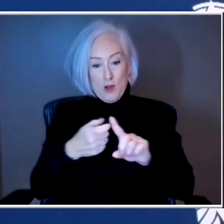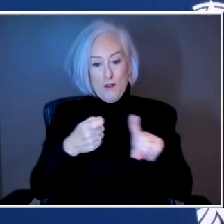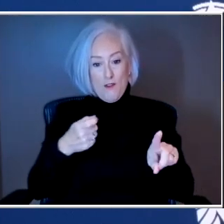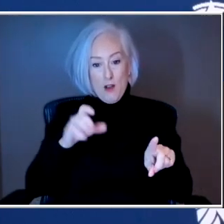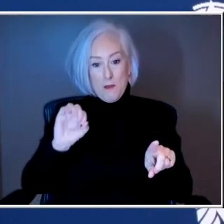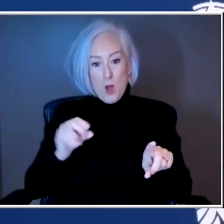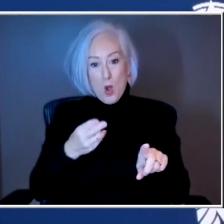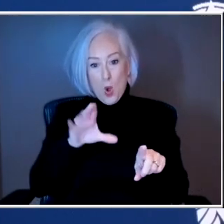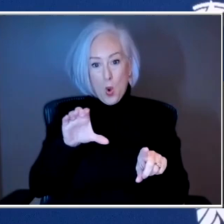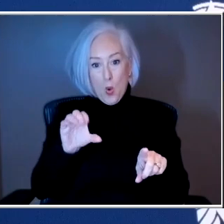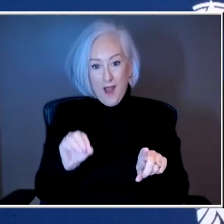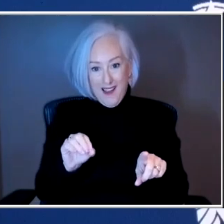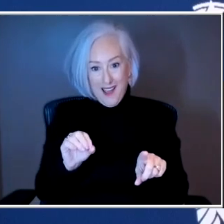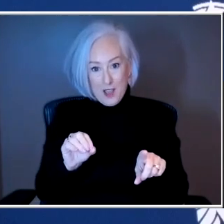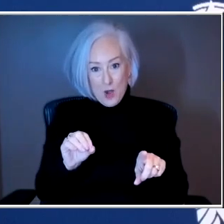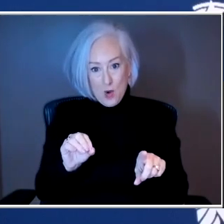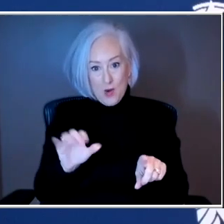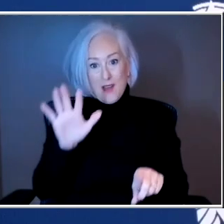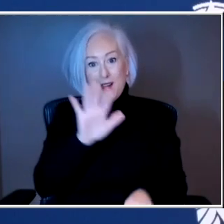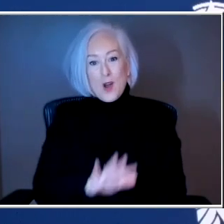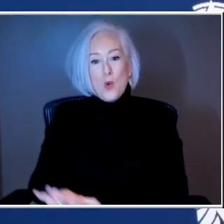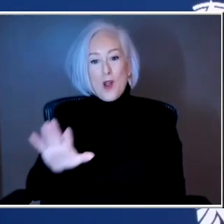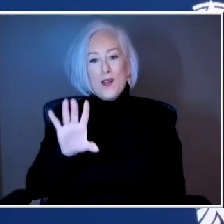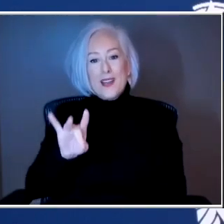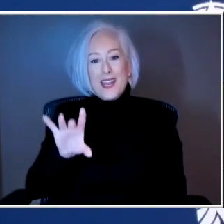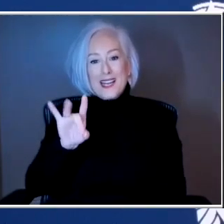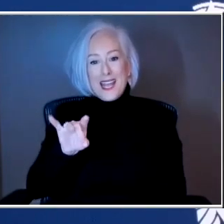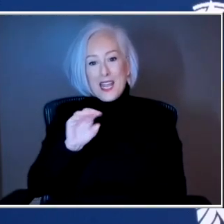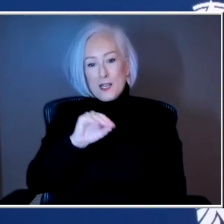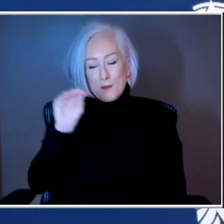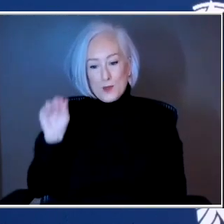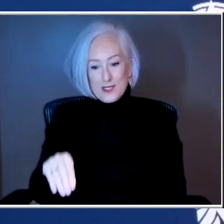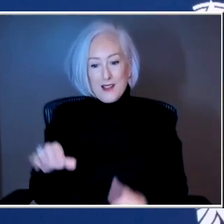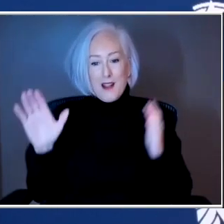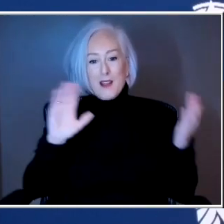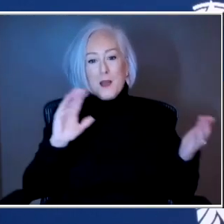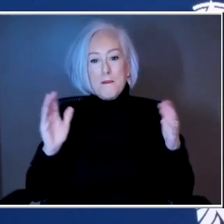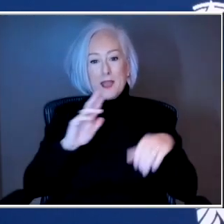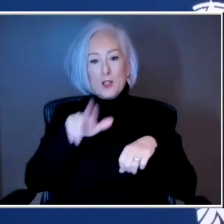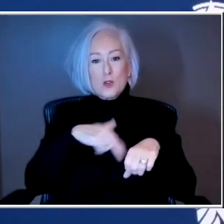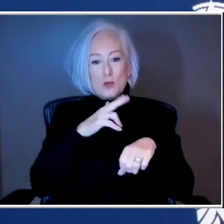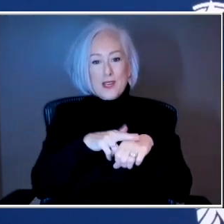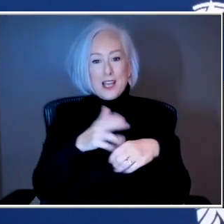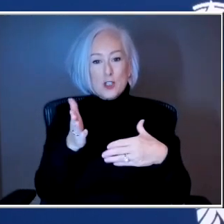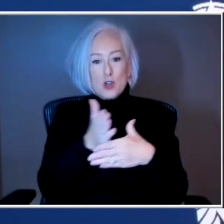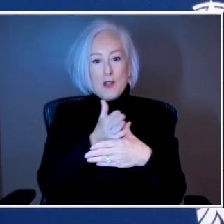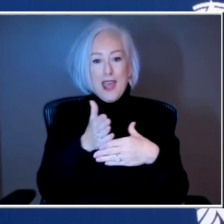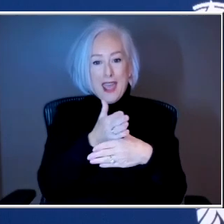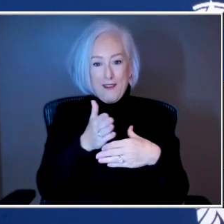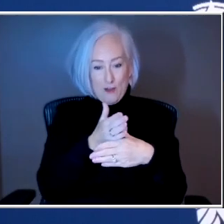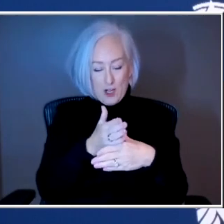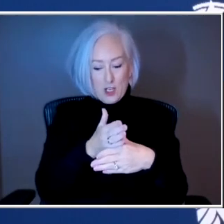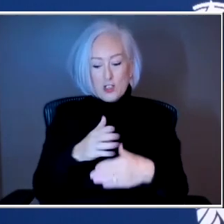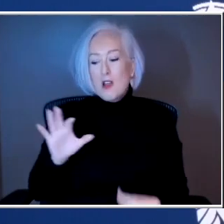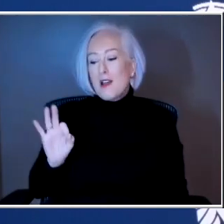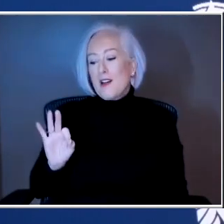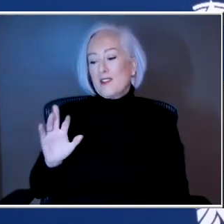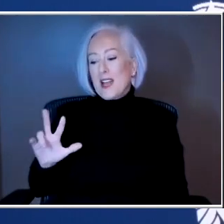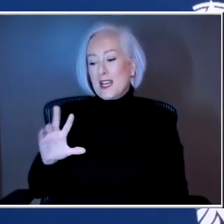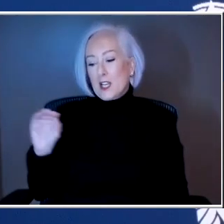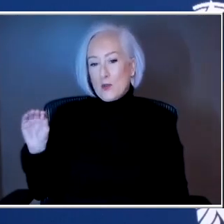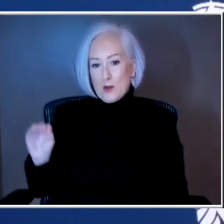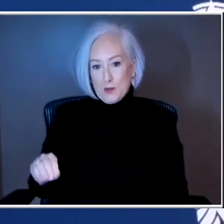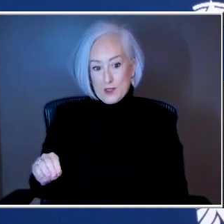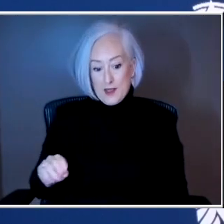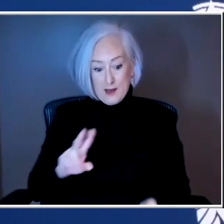about 88% compared to the national average of vaccine coverage, which is about 93%. I would just like to point out